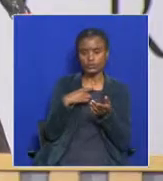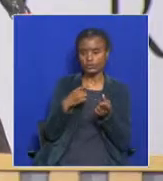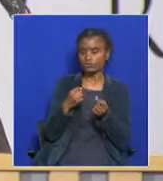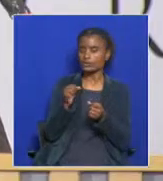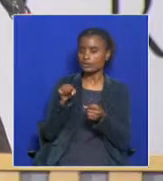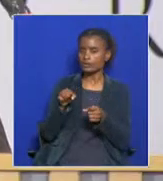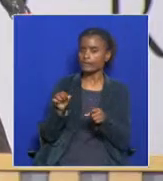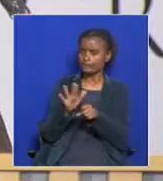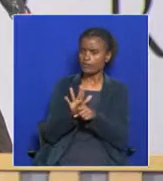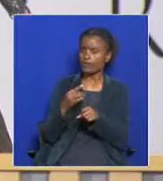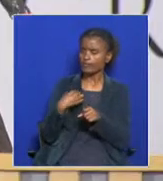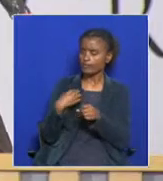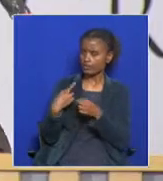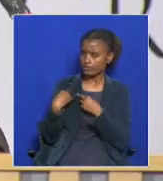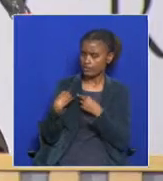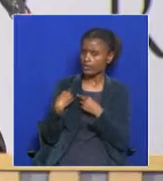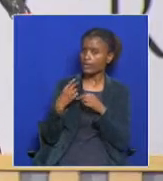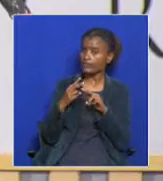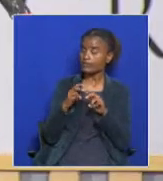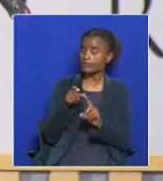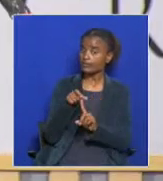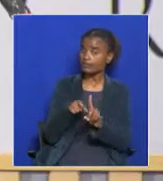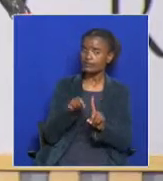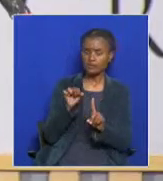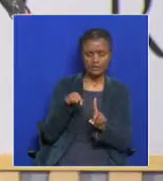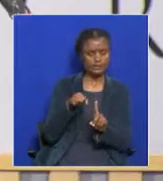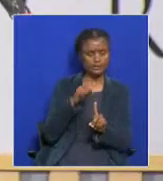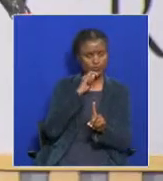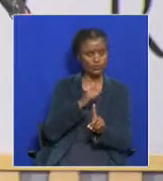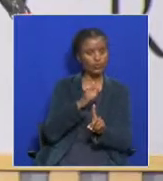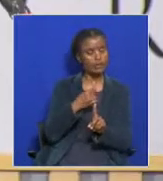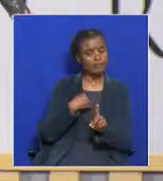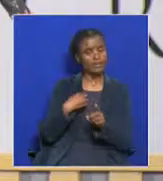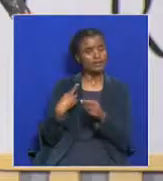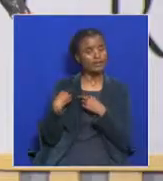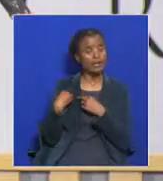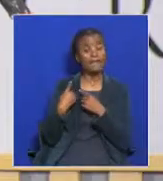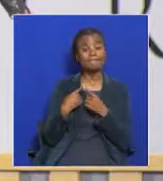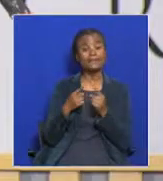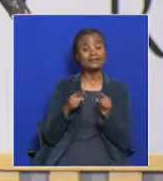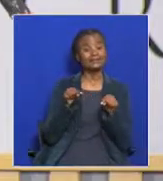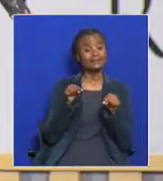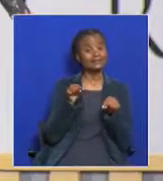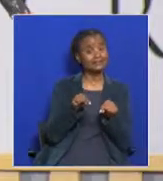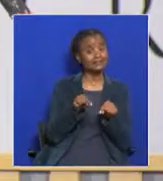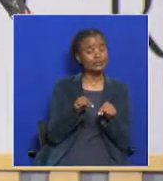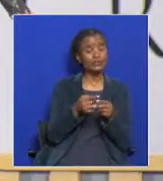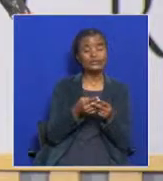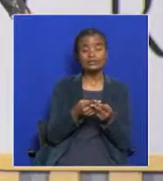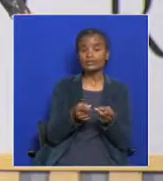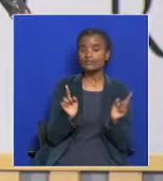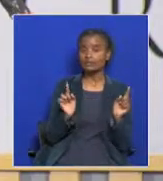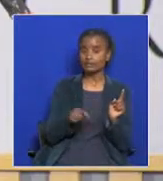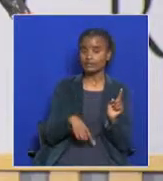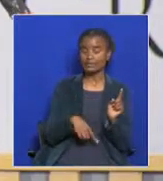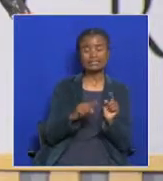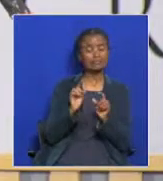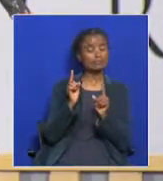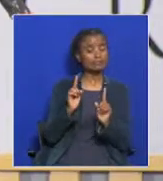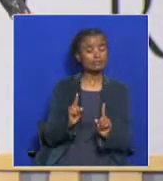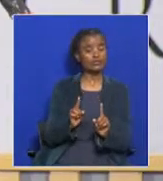fully responsible. This was an anomaly. It was a special circumstance. It was out of